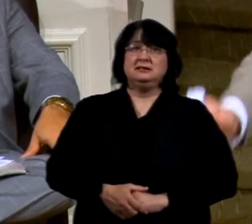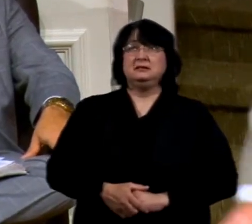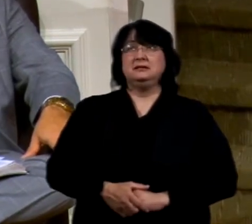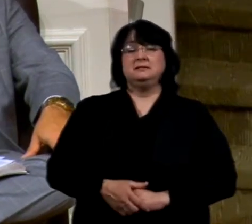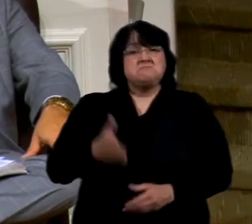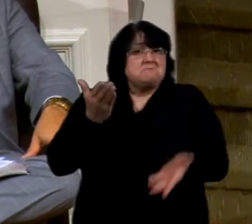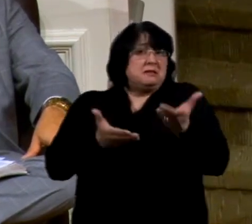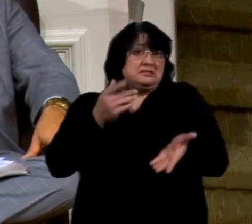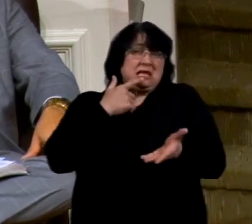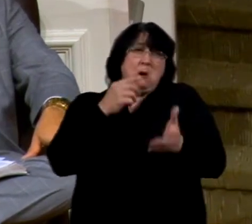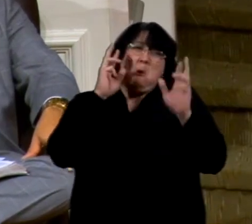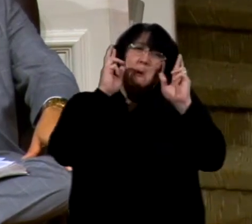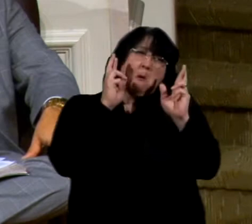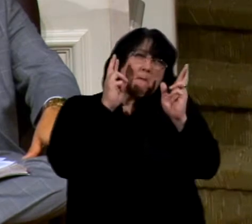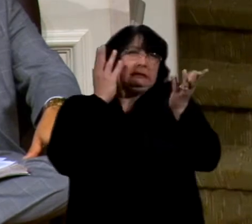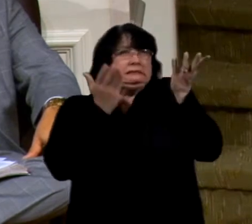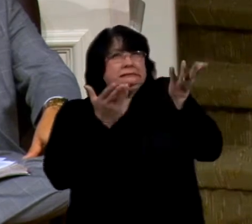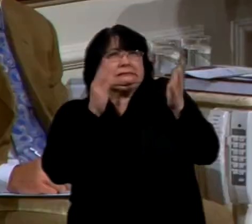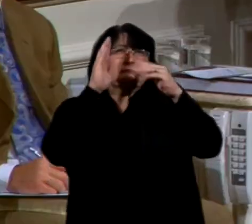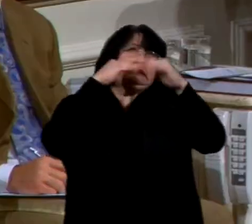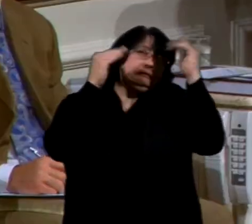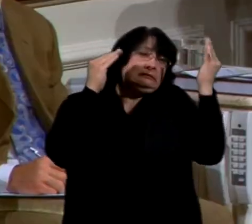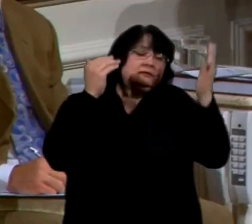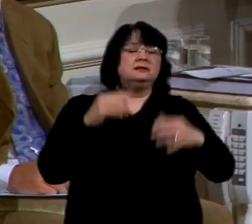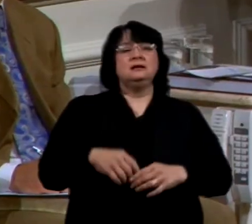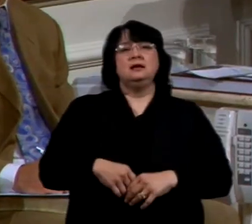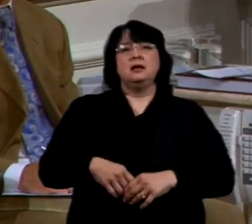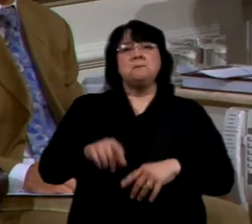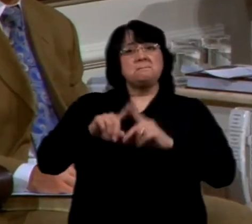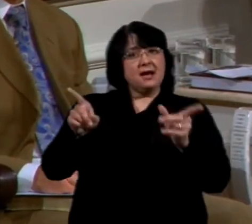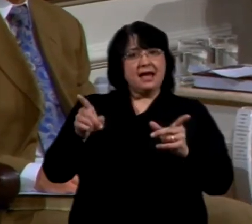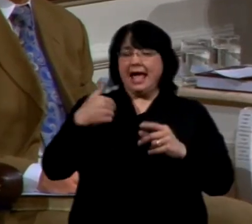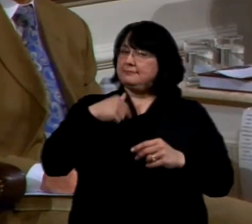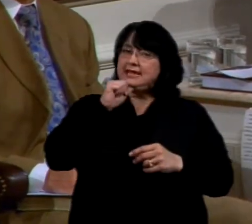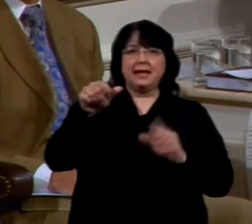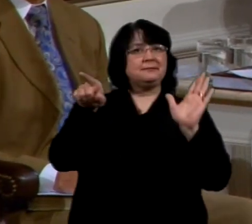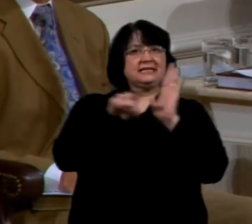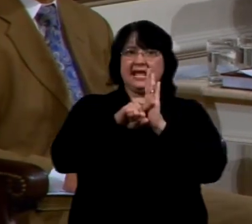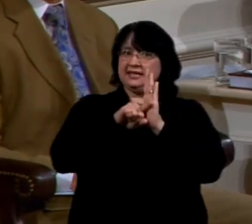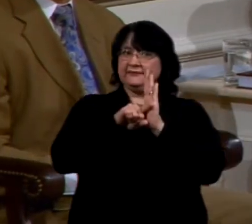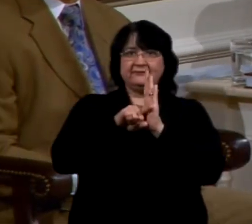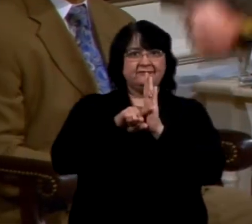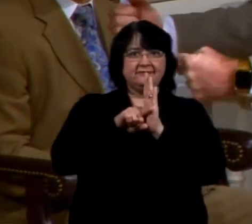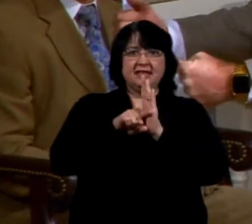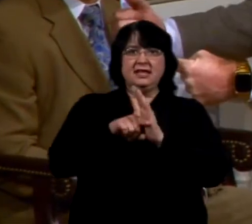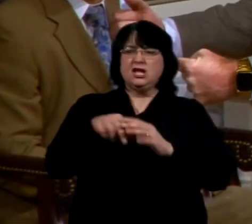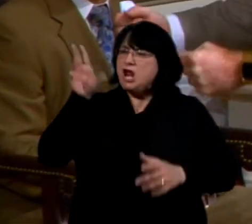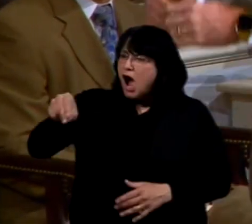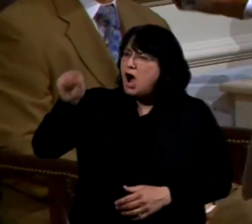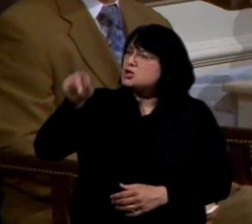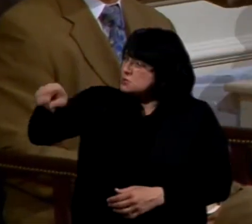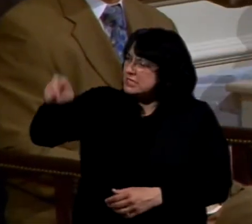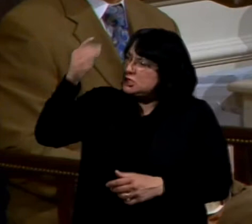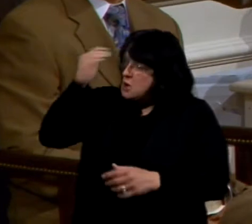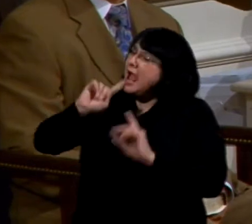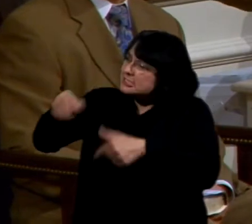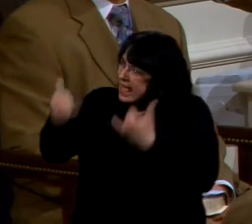Maybe they say they hope so. Now, I'm not going to look negative. I'm not going to jump right there and say, no, you got to have a no. So,